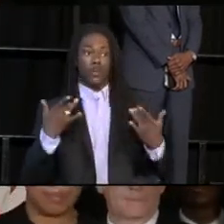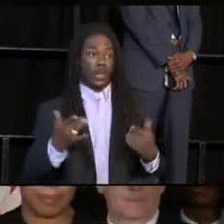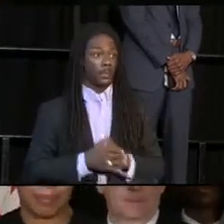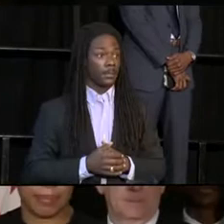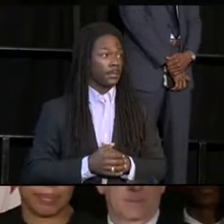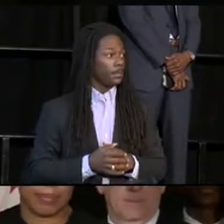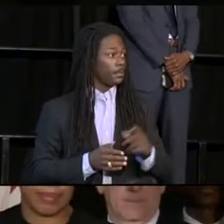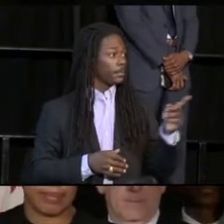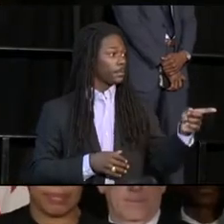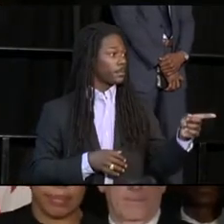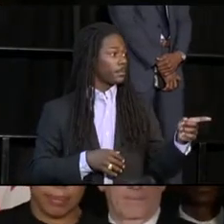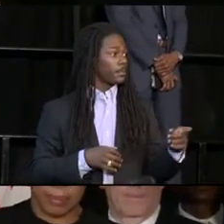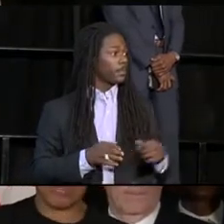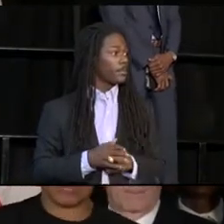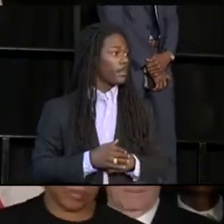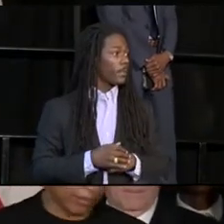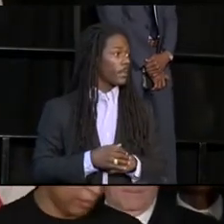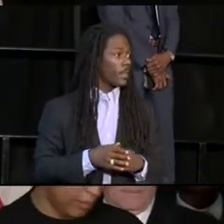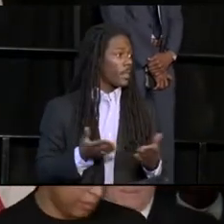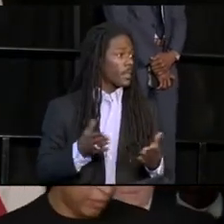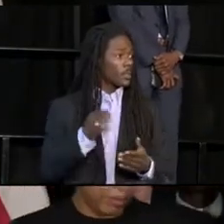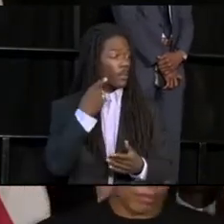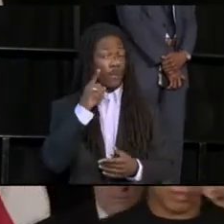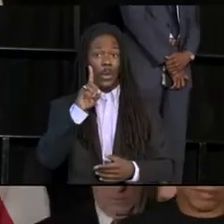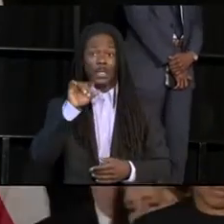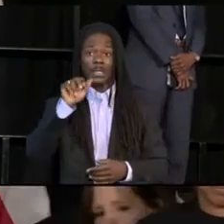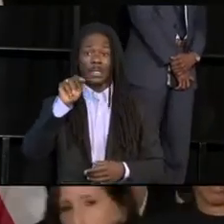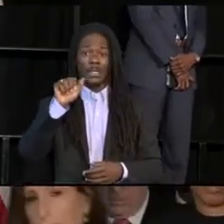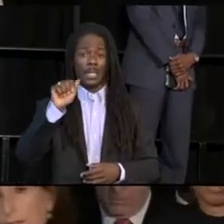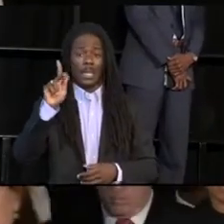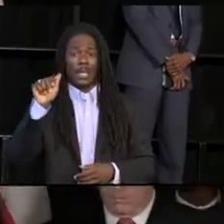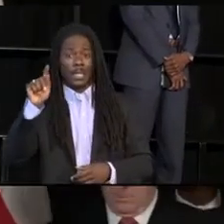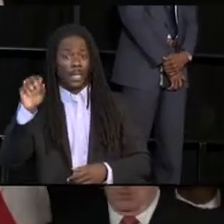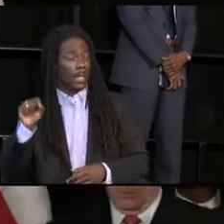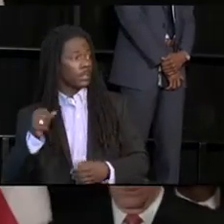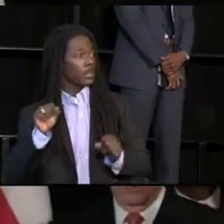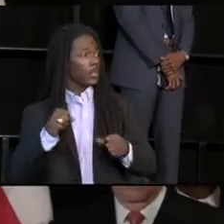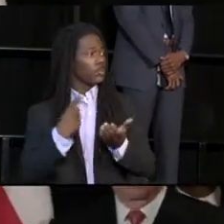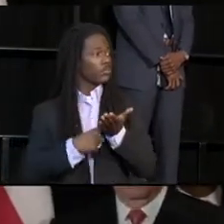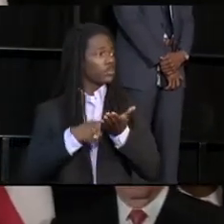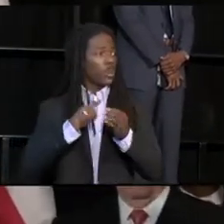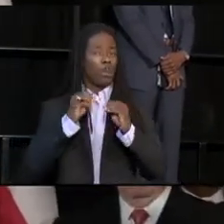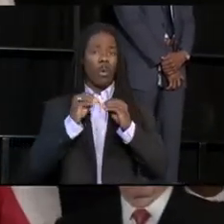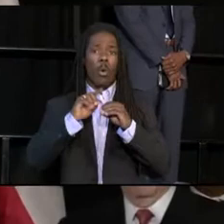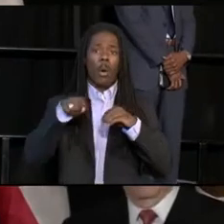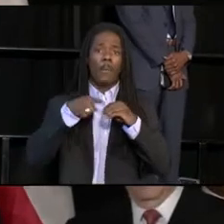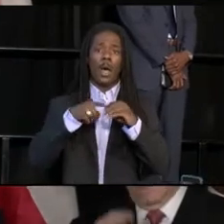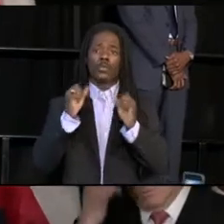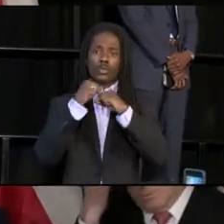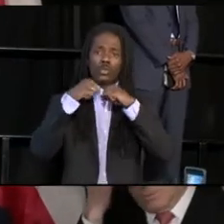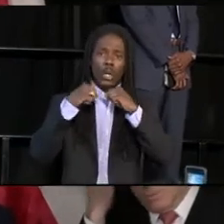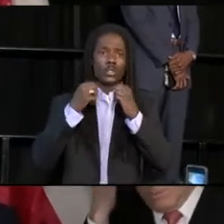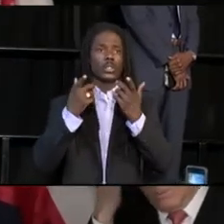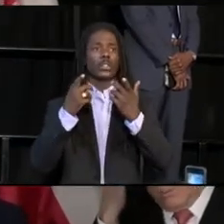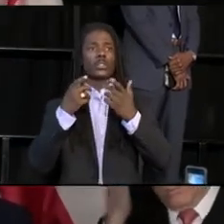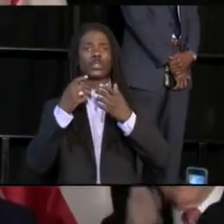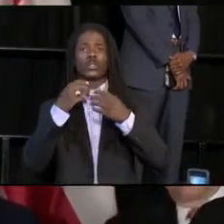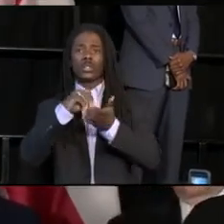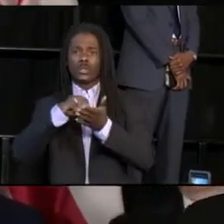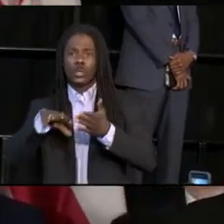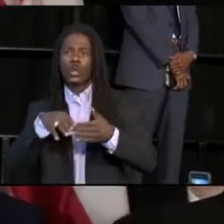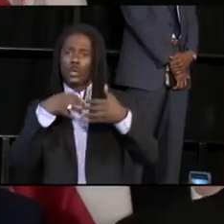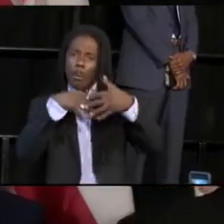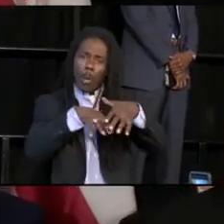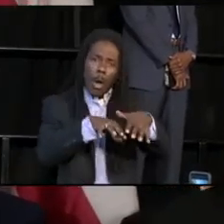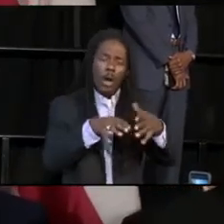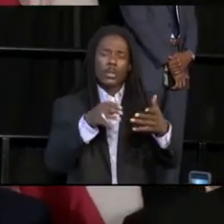Yes, ma'am. Hi, this is for Deanna Katz. Can you talk a little bit more about the actual structure? Are students going to actually march? I know there's